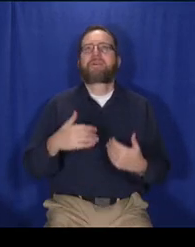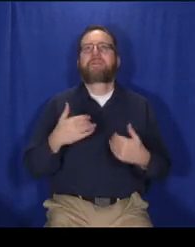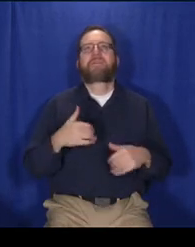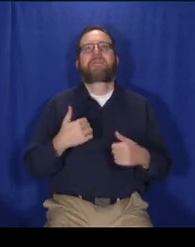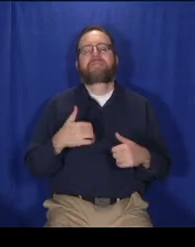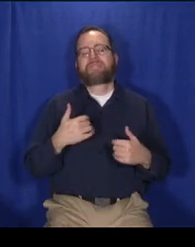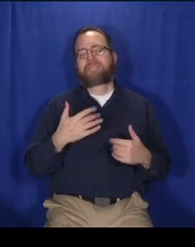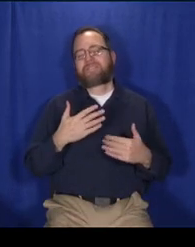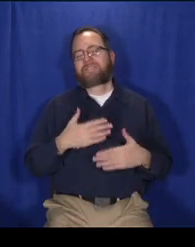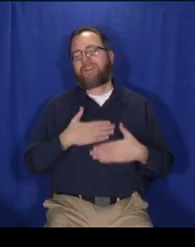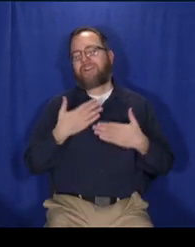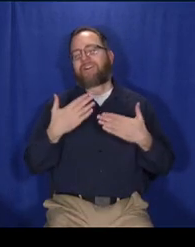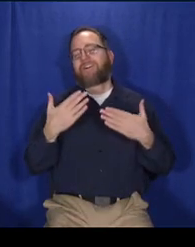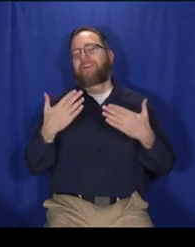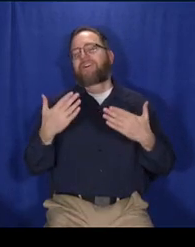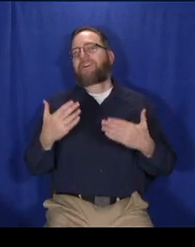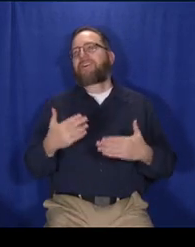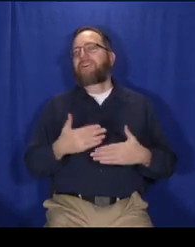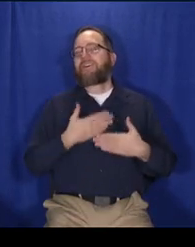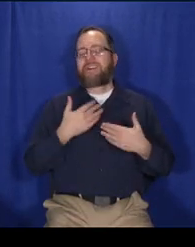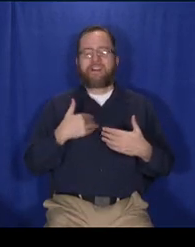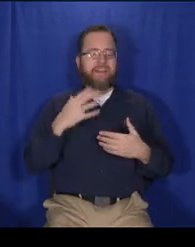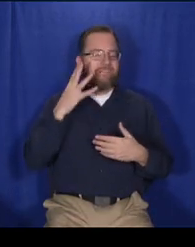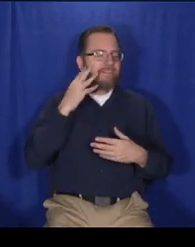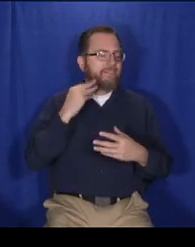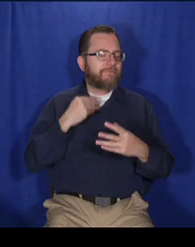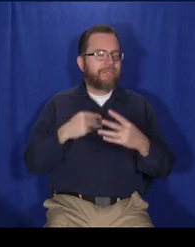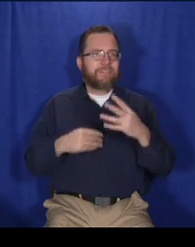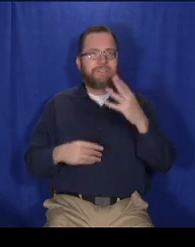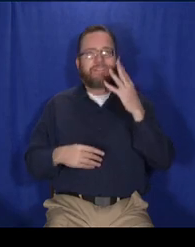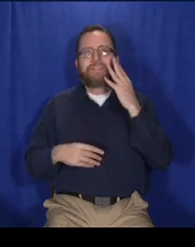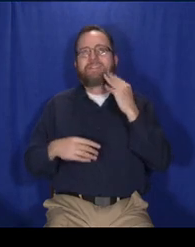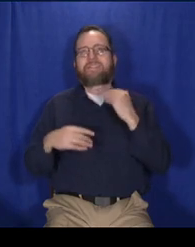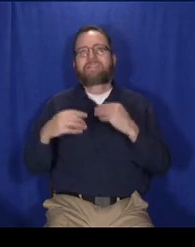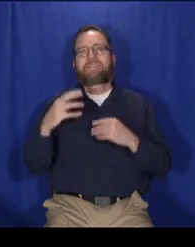Oh, the joy I found